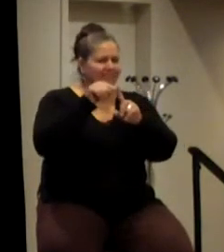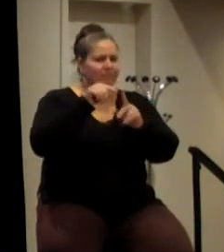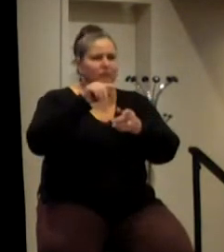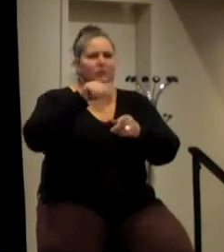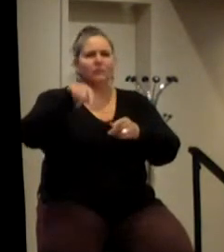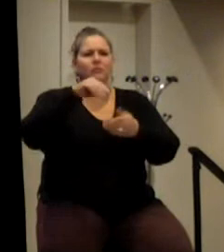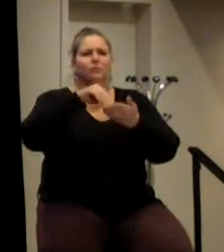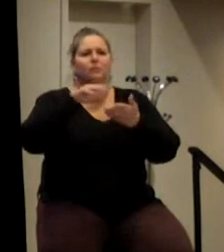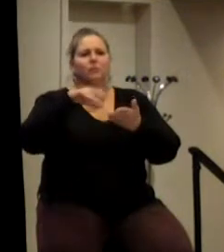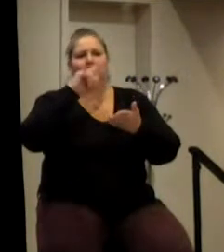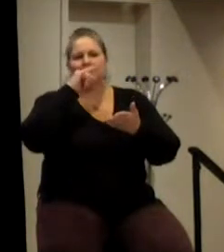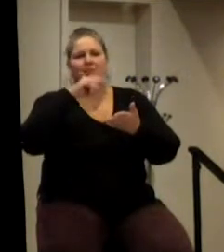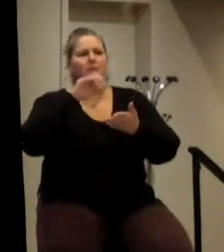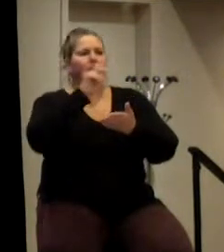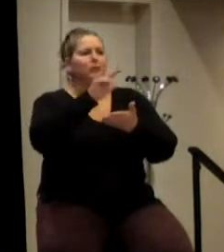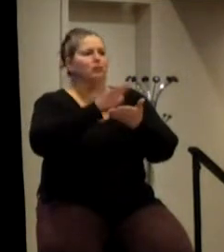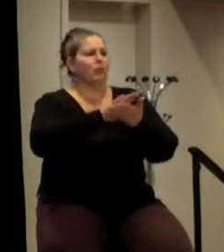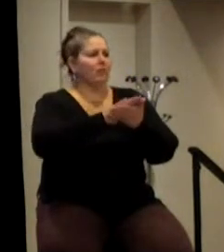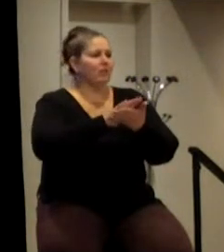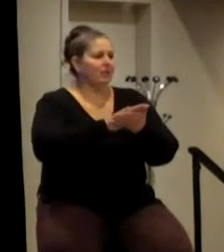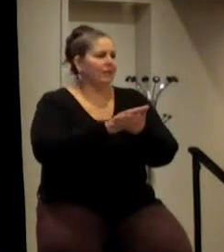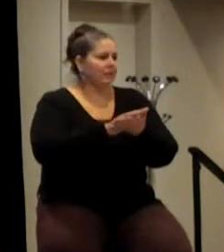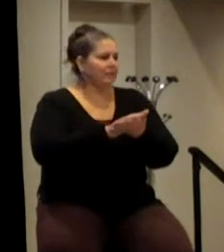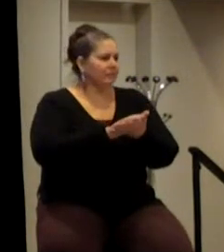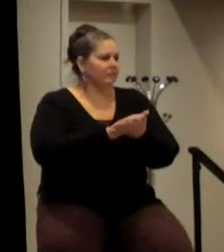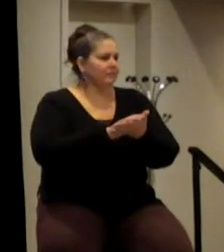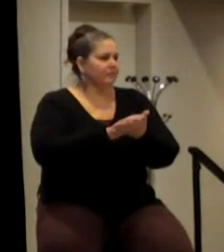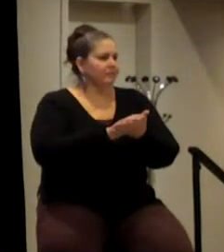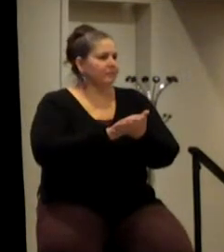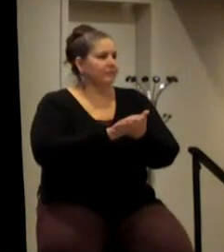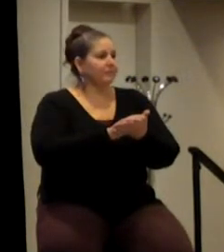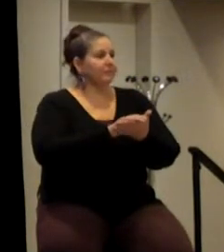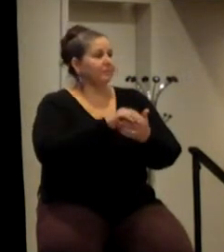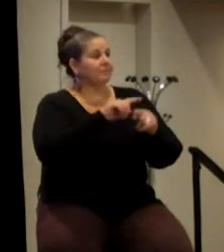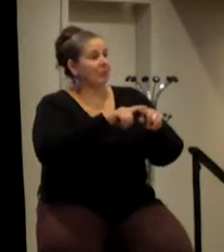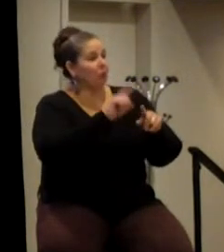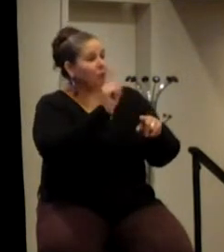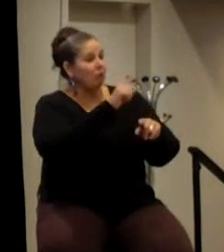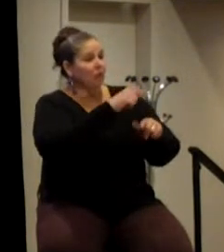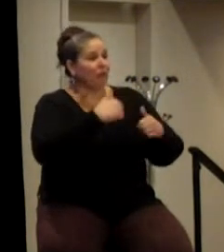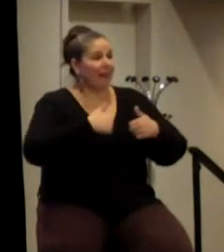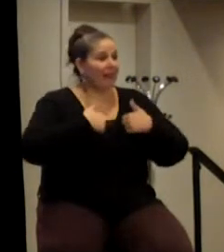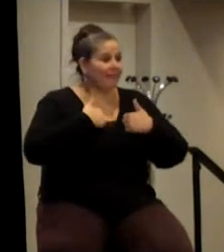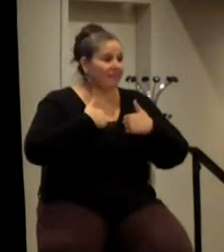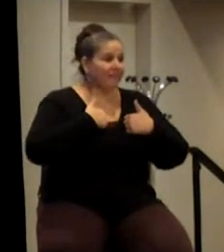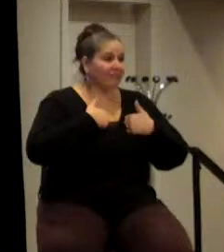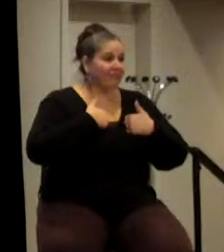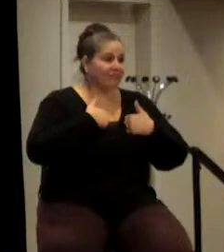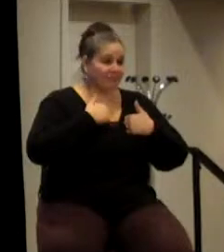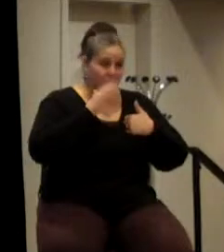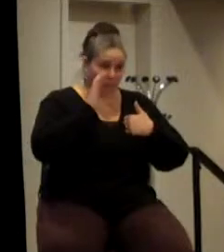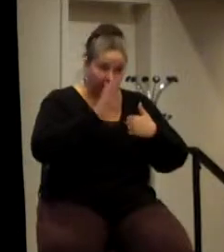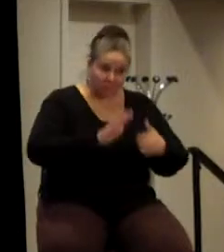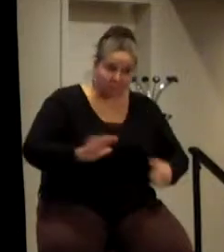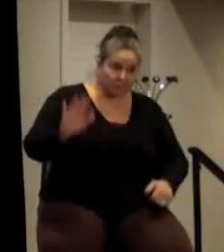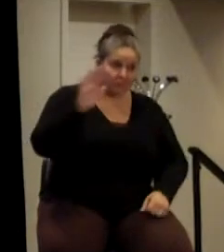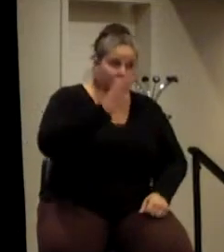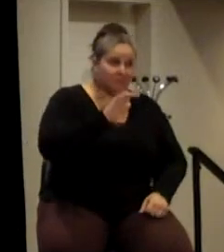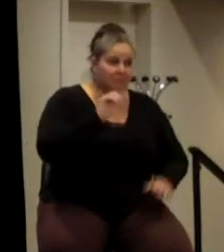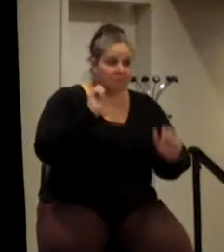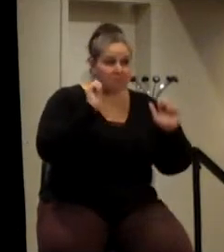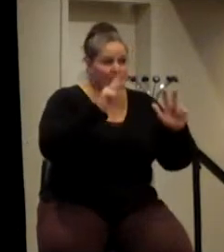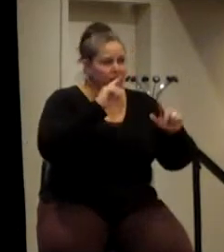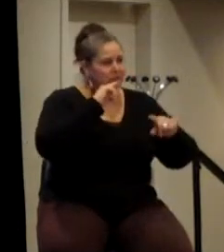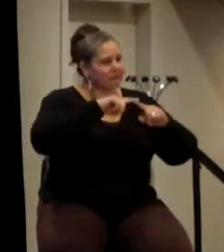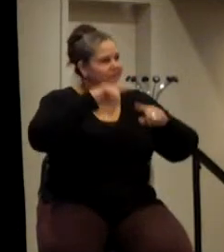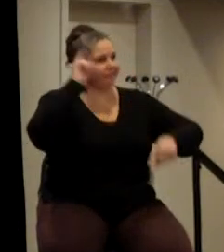means different things depending on what part of the country you're in. There's a lot of talk about guidance that's come out from the CDC this